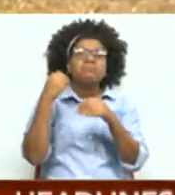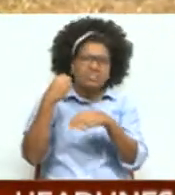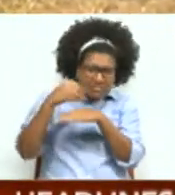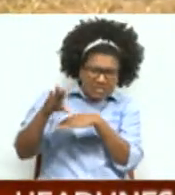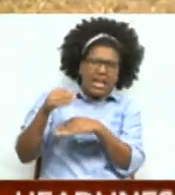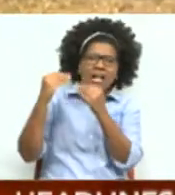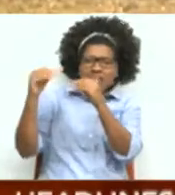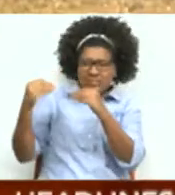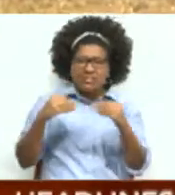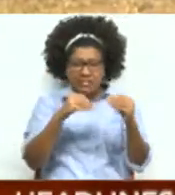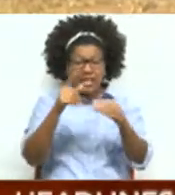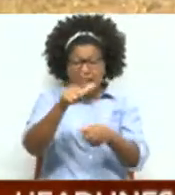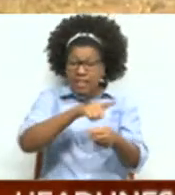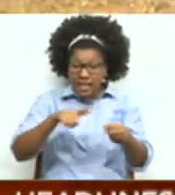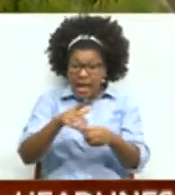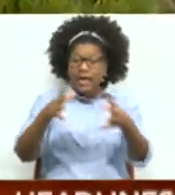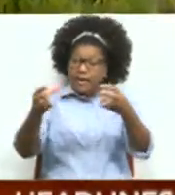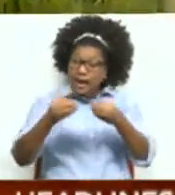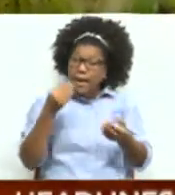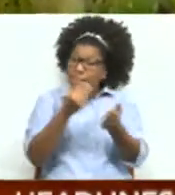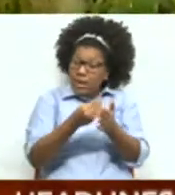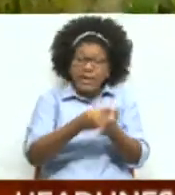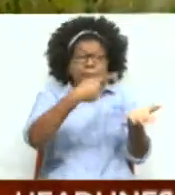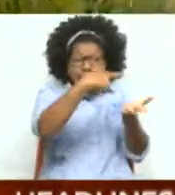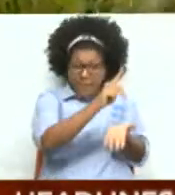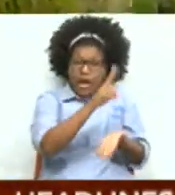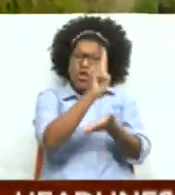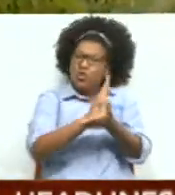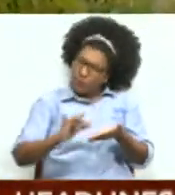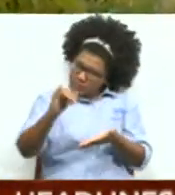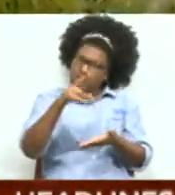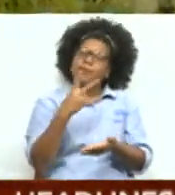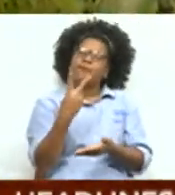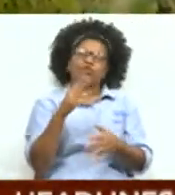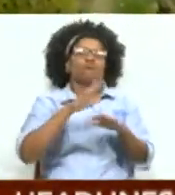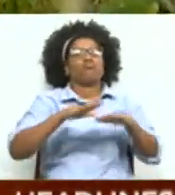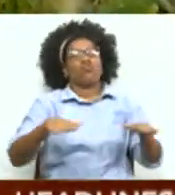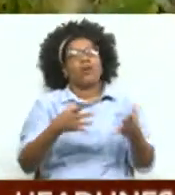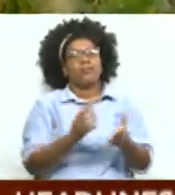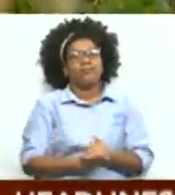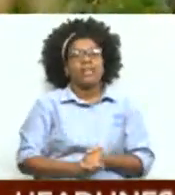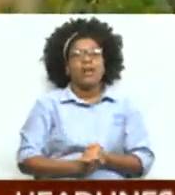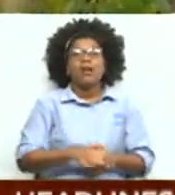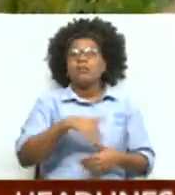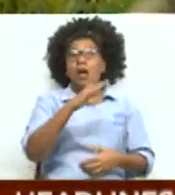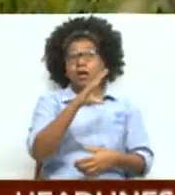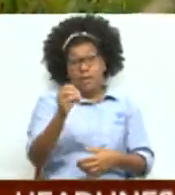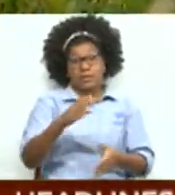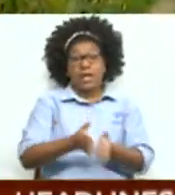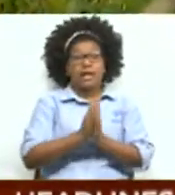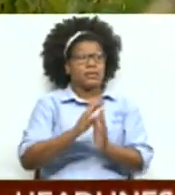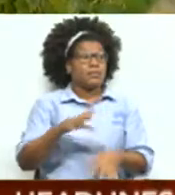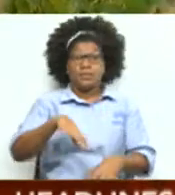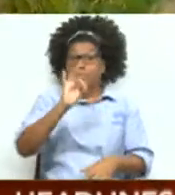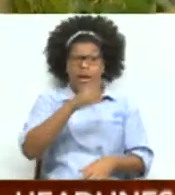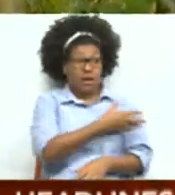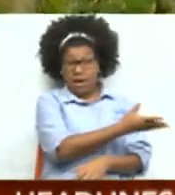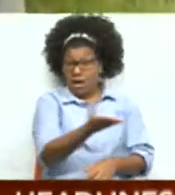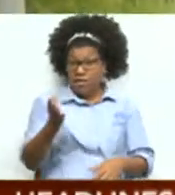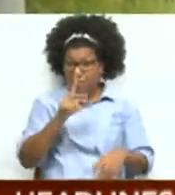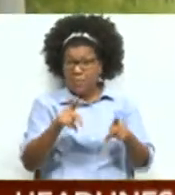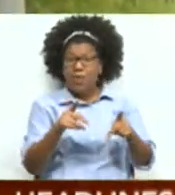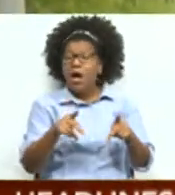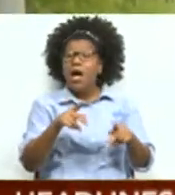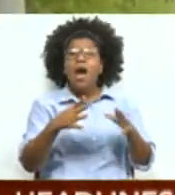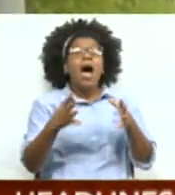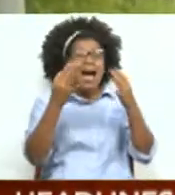daughters. He says the company asked him to find other clients, and having done so, he's been left embarrassed. Another client, Helen,